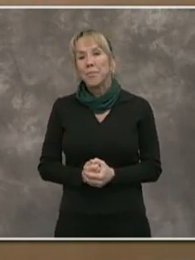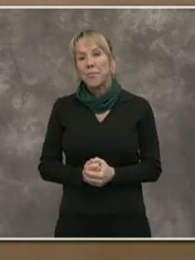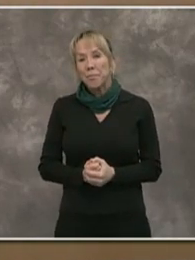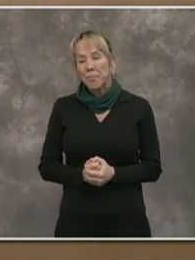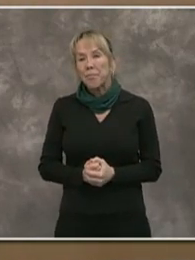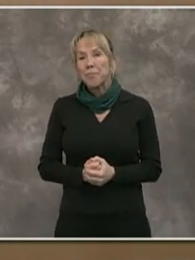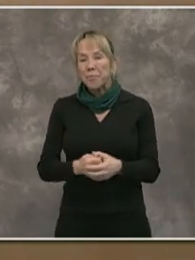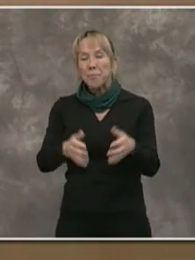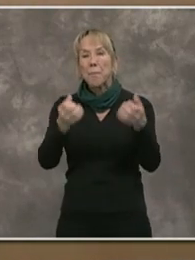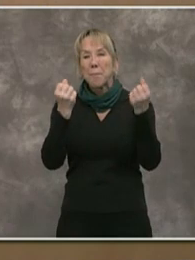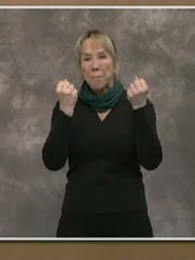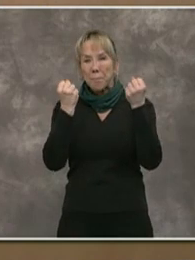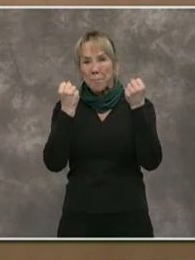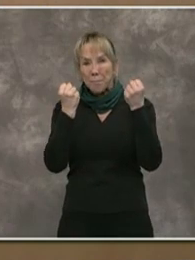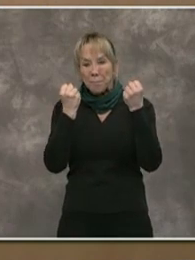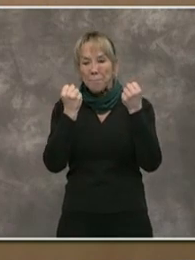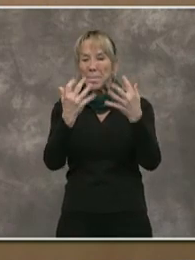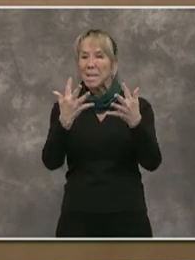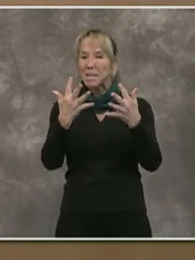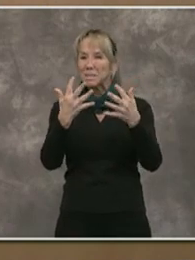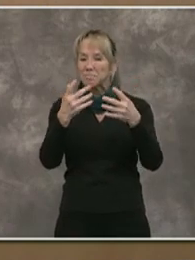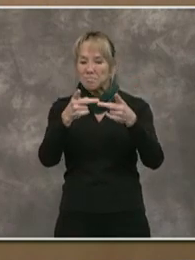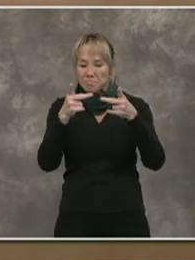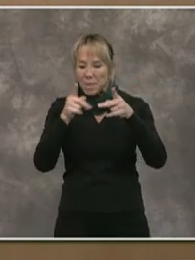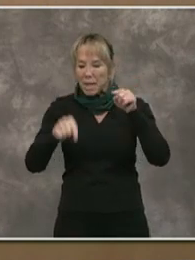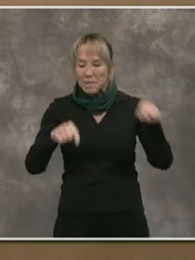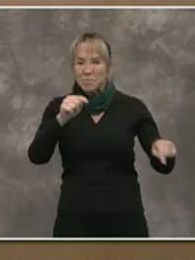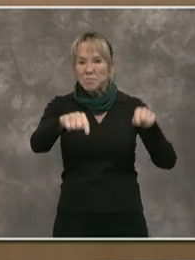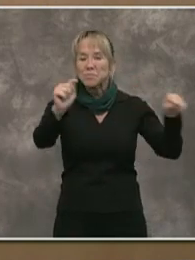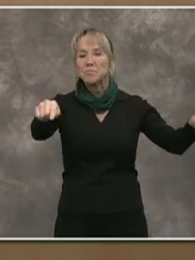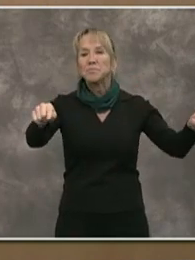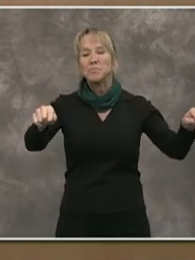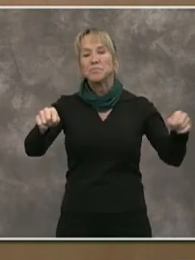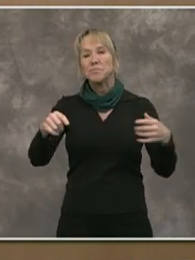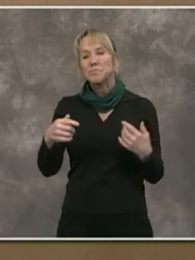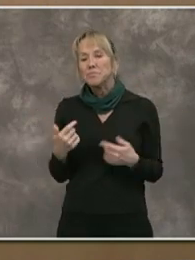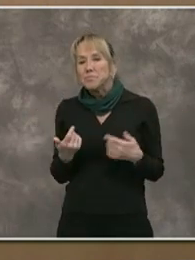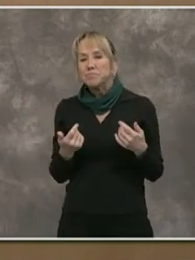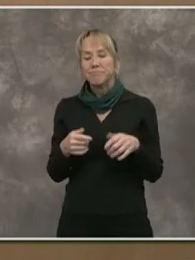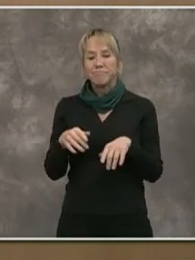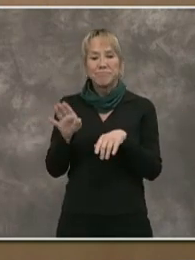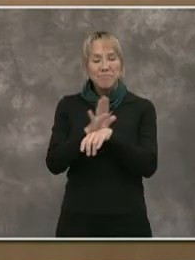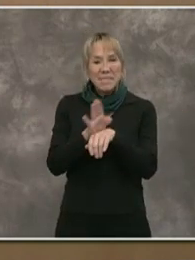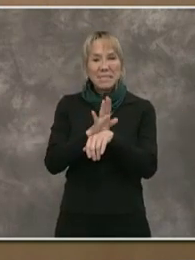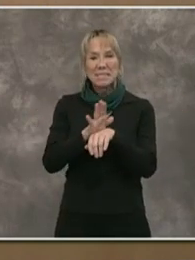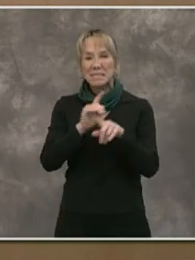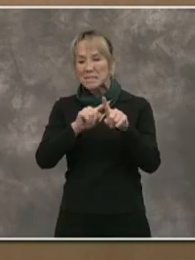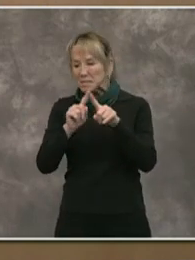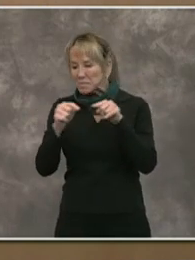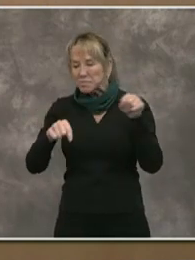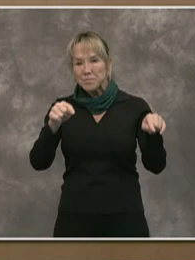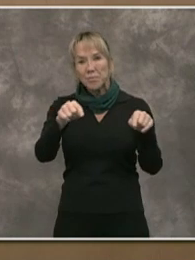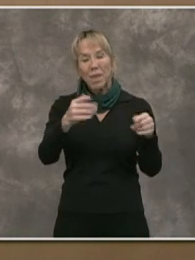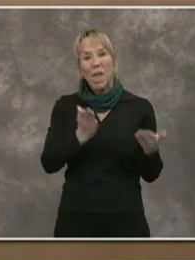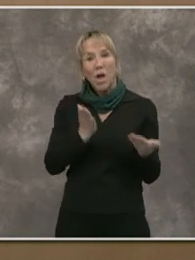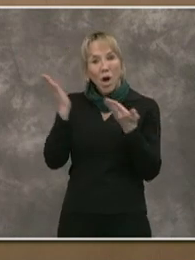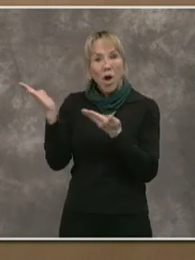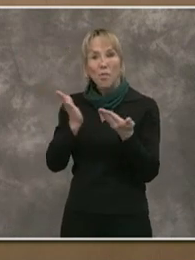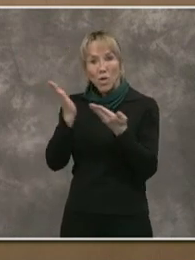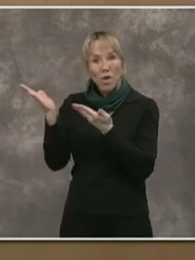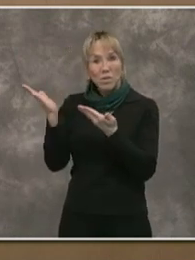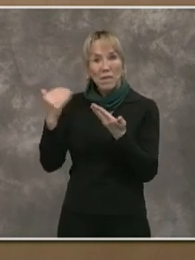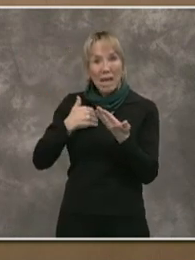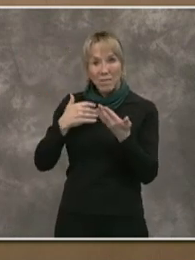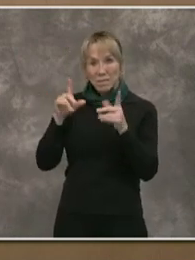recognize that there are a lot of entities or vendors that are coming to the forefront with offering various